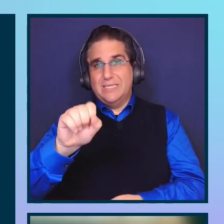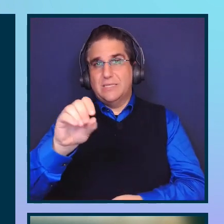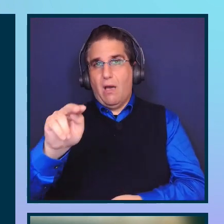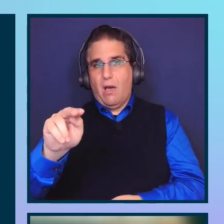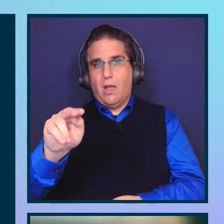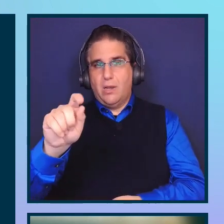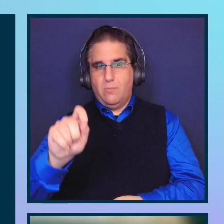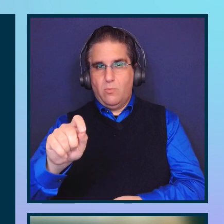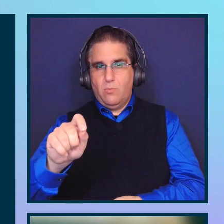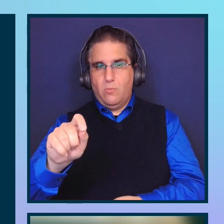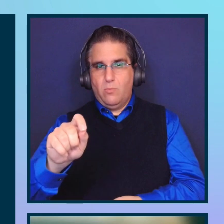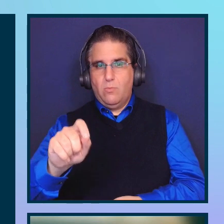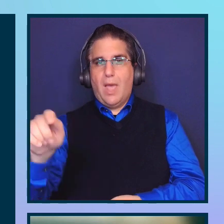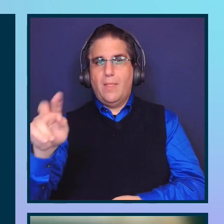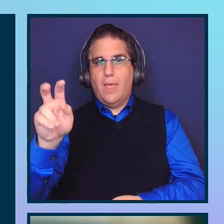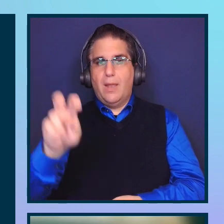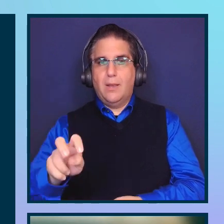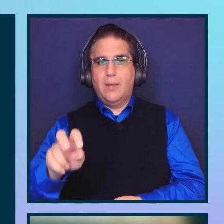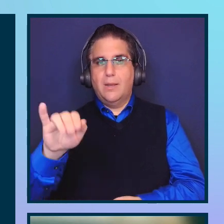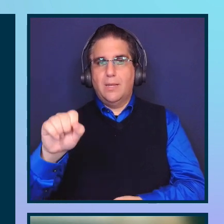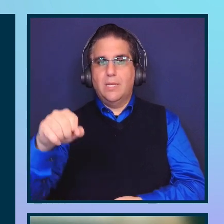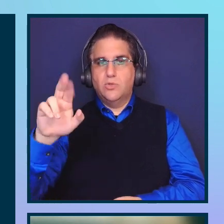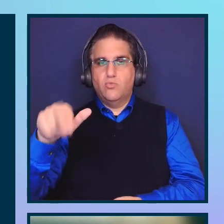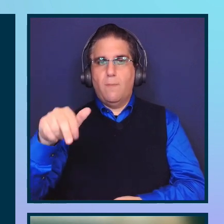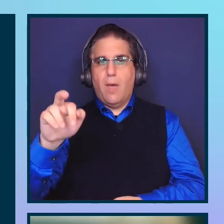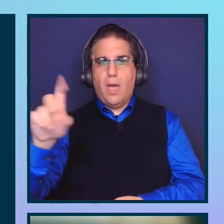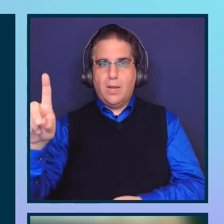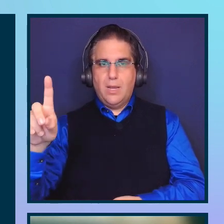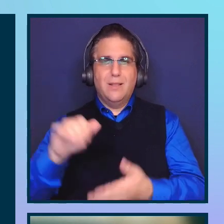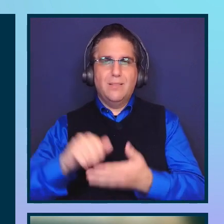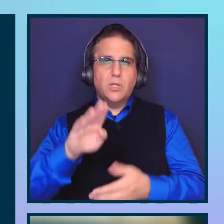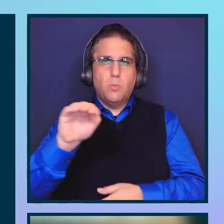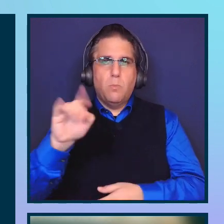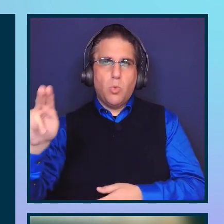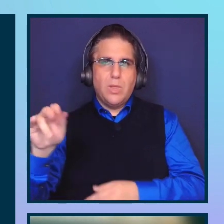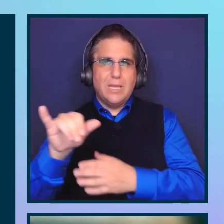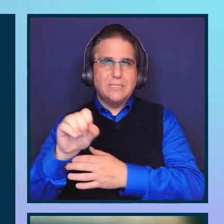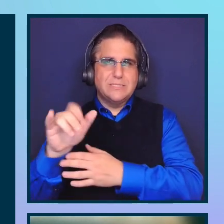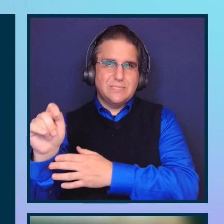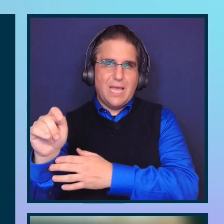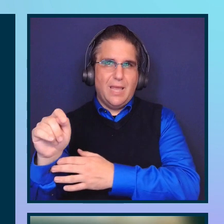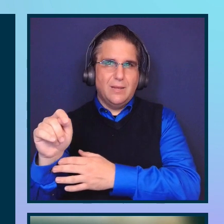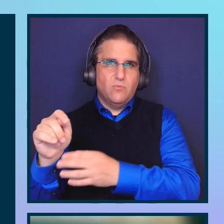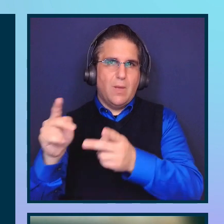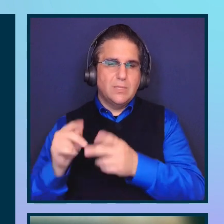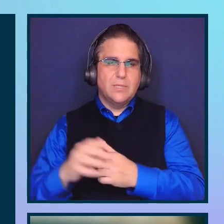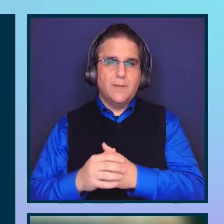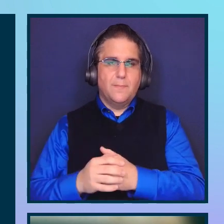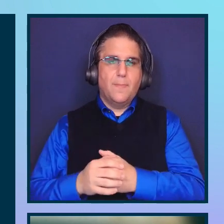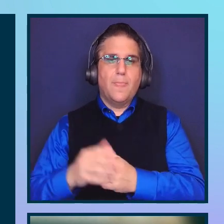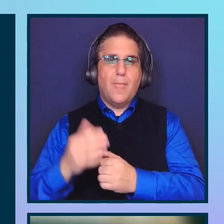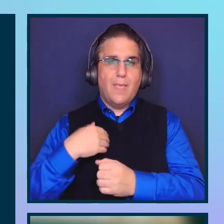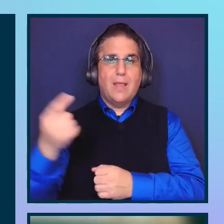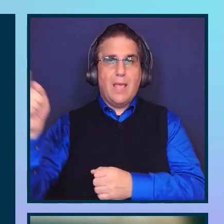in a Boolean state variable with that, a binding. And then inside curly braces again, we've got text,